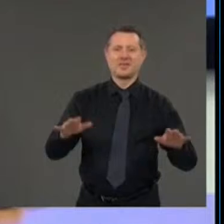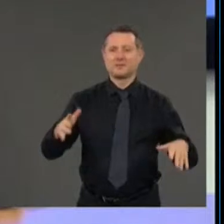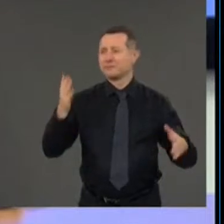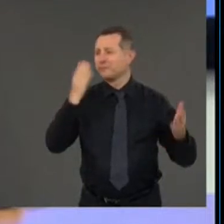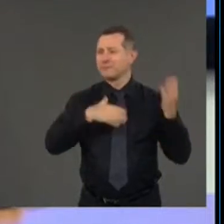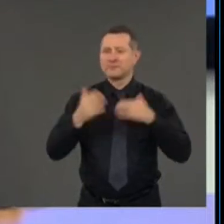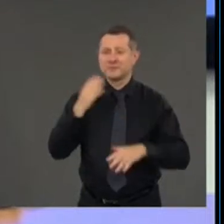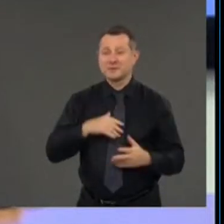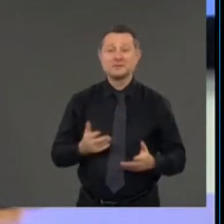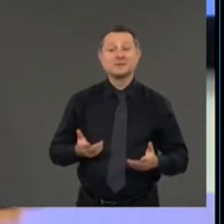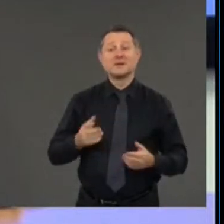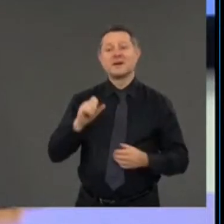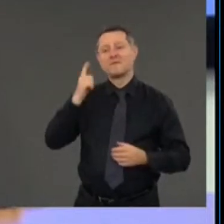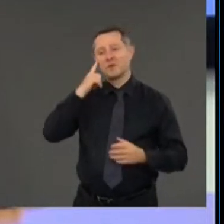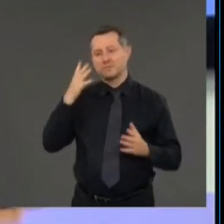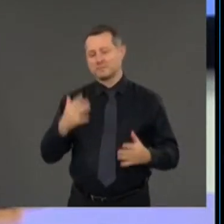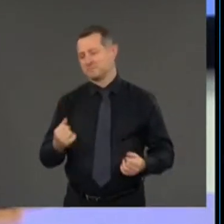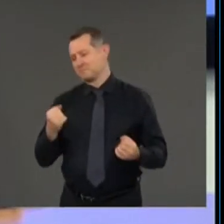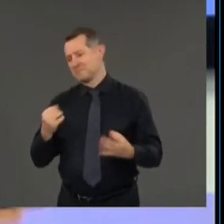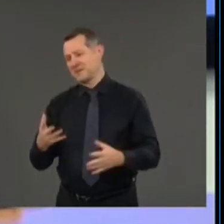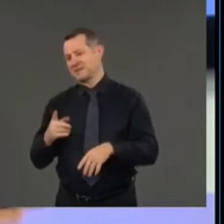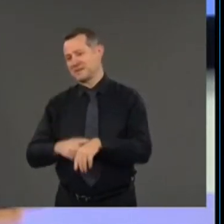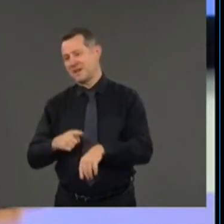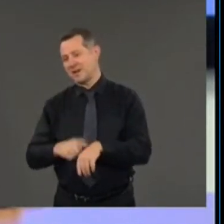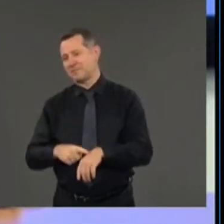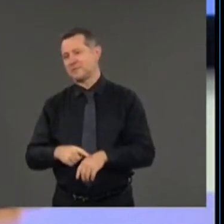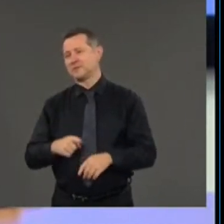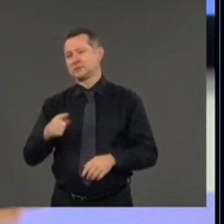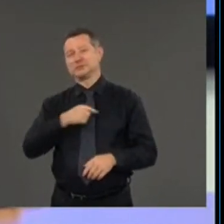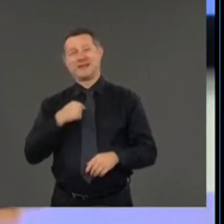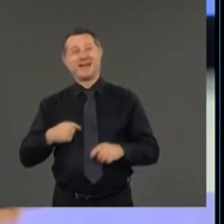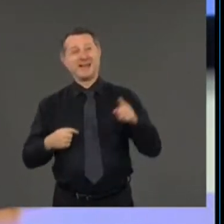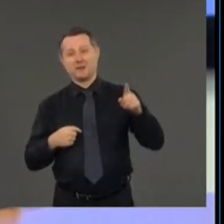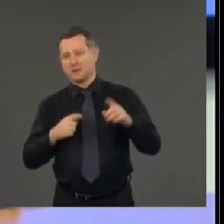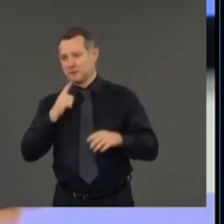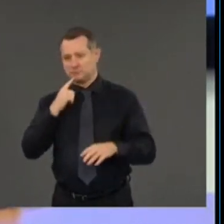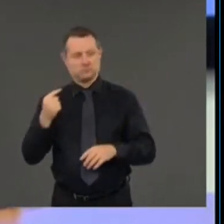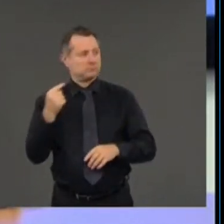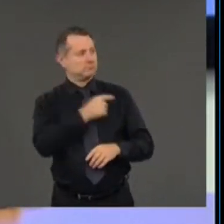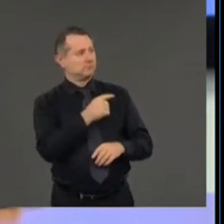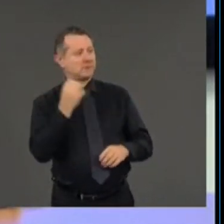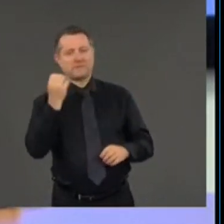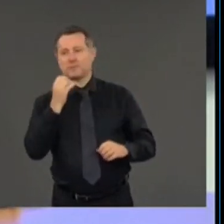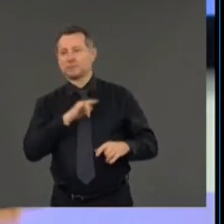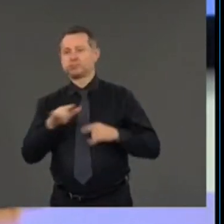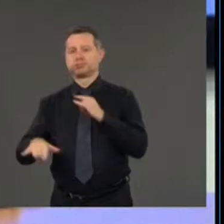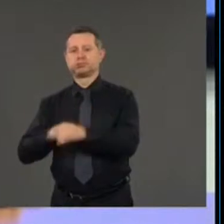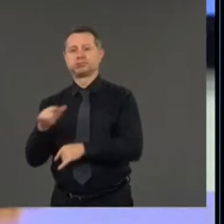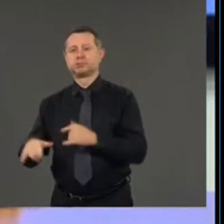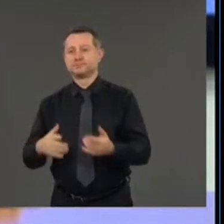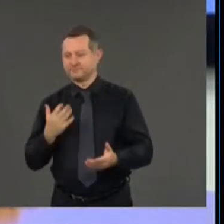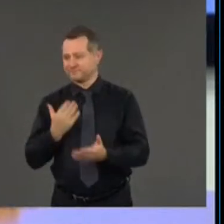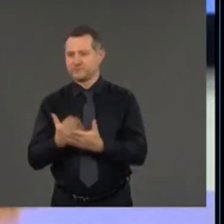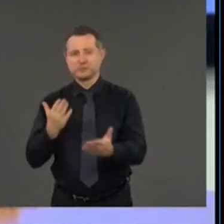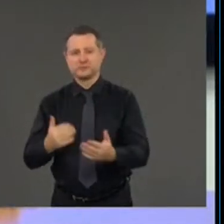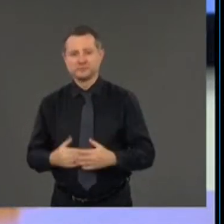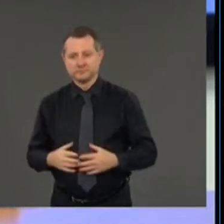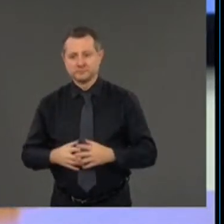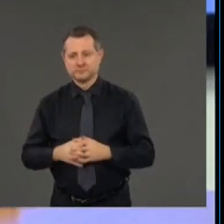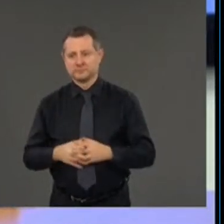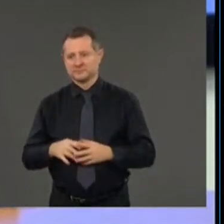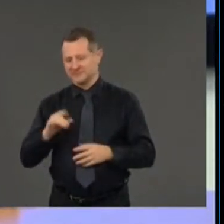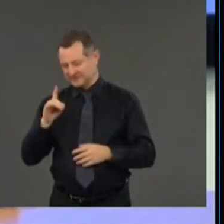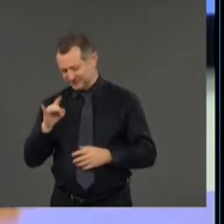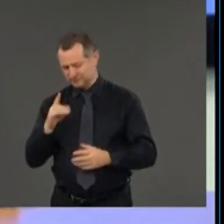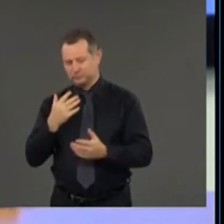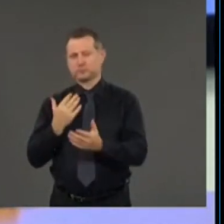as the government has mentioned many times, it came from Europe. It was here in New York. The data from the antibody studies and other things confirm that.